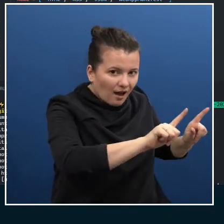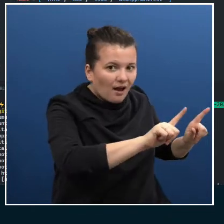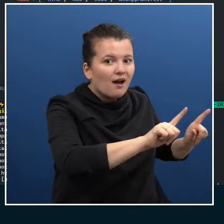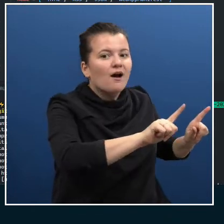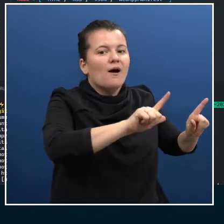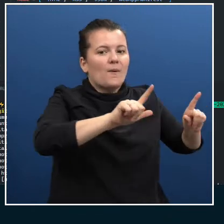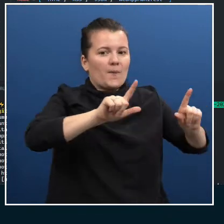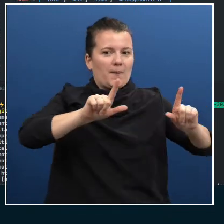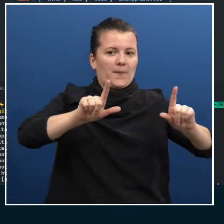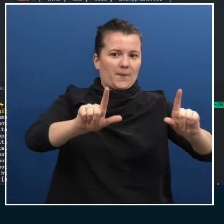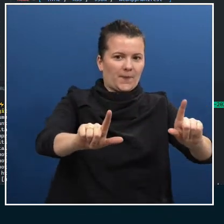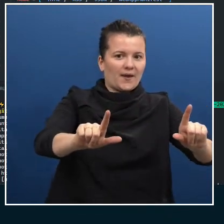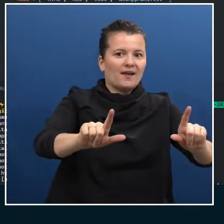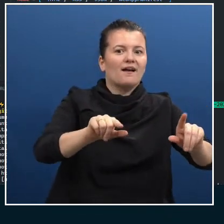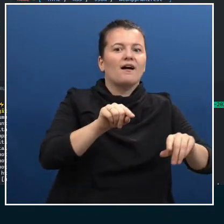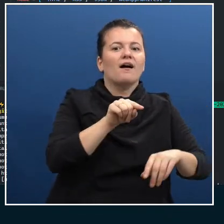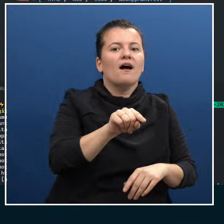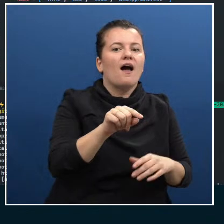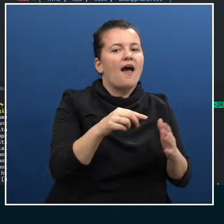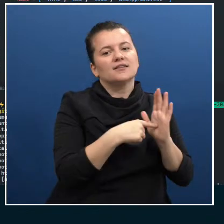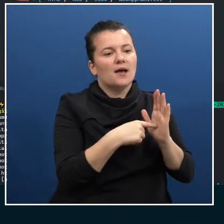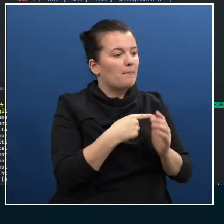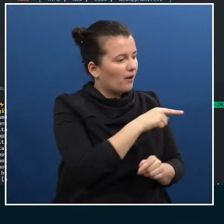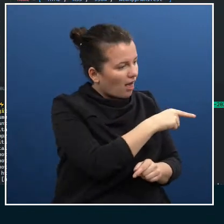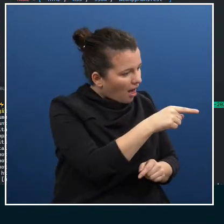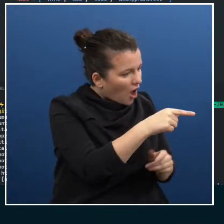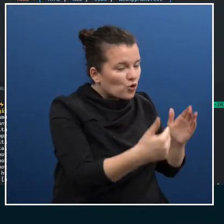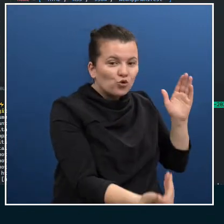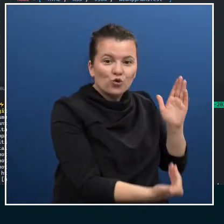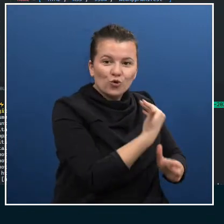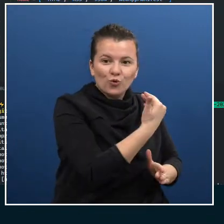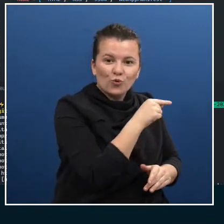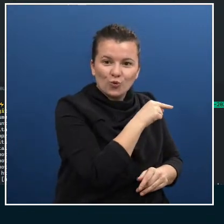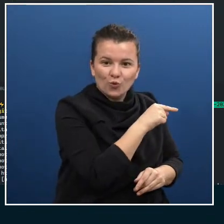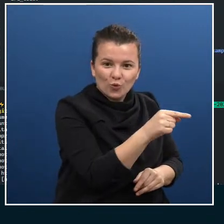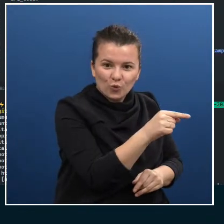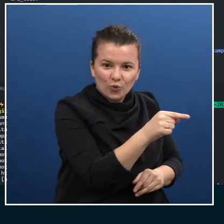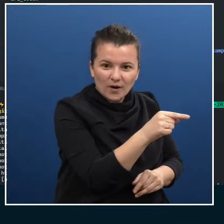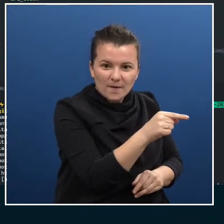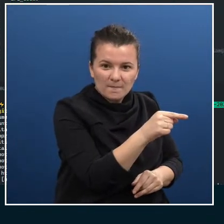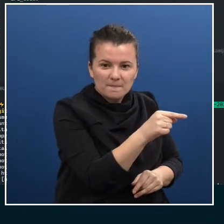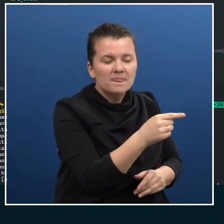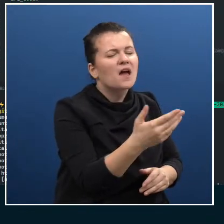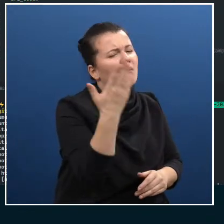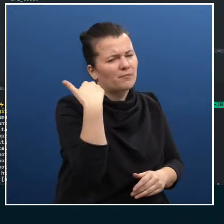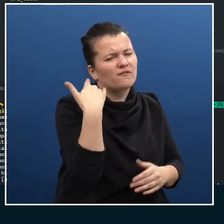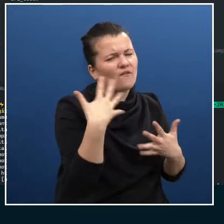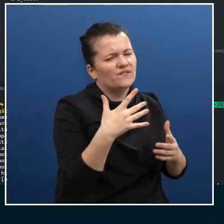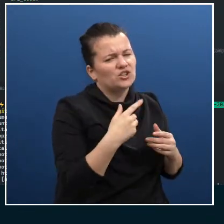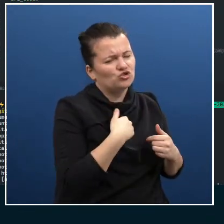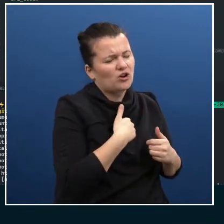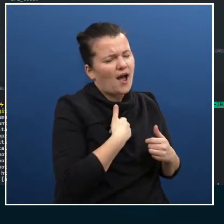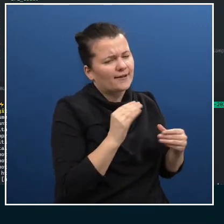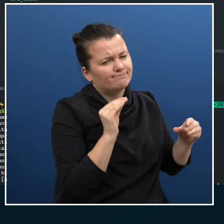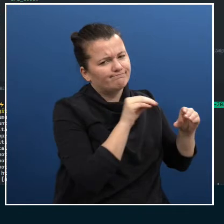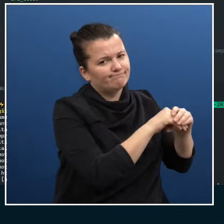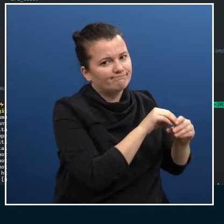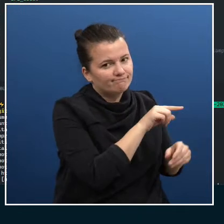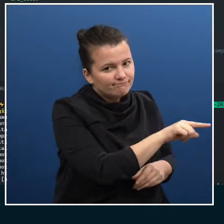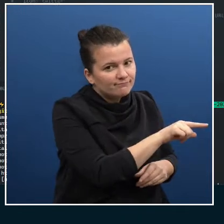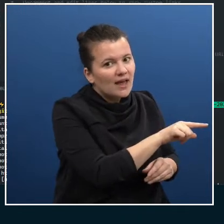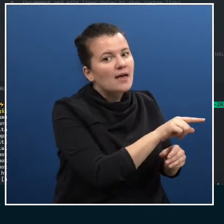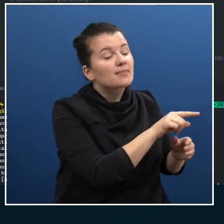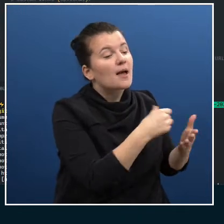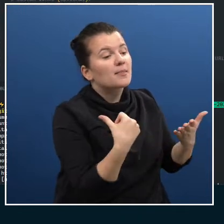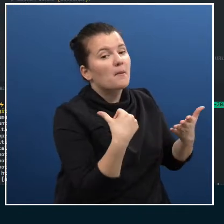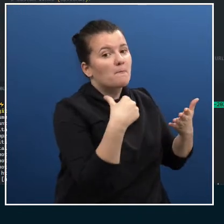the new one that I just created, and there is a Markdown. And